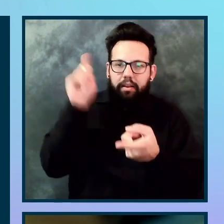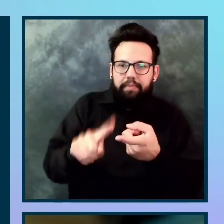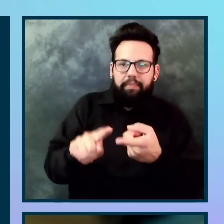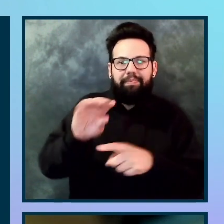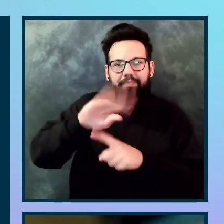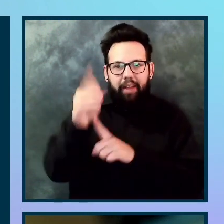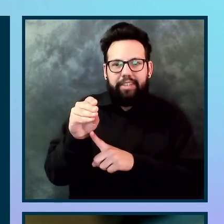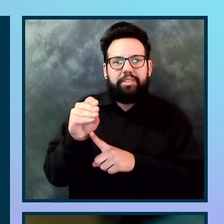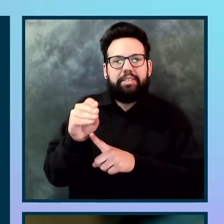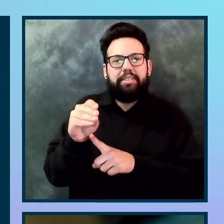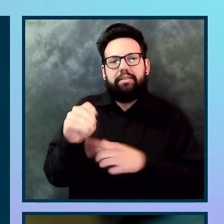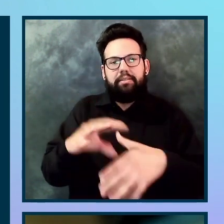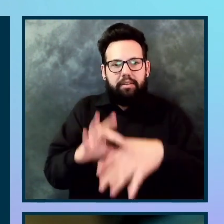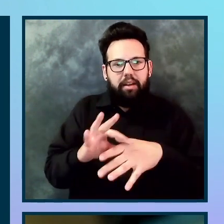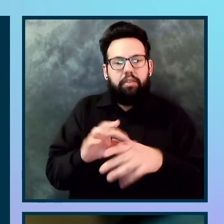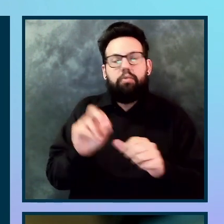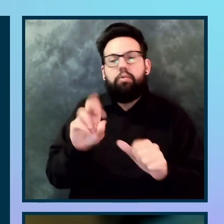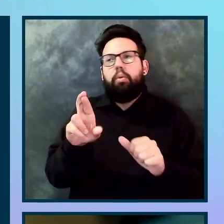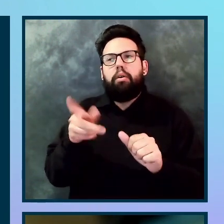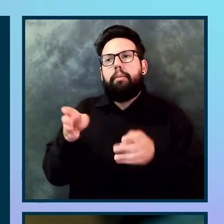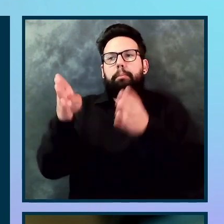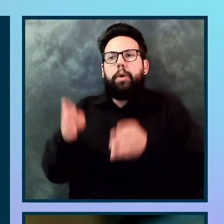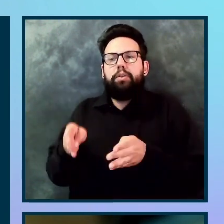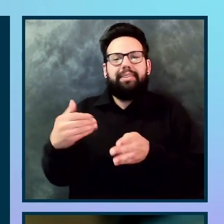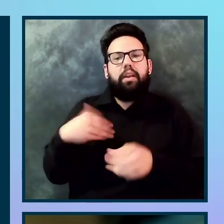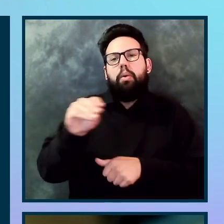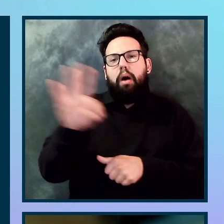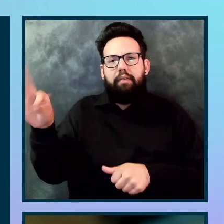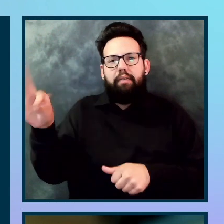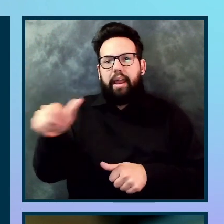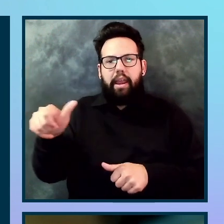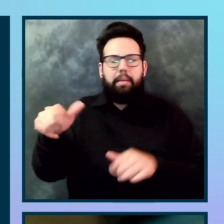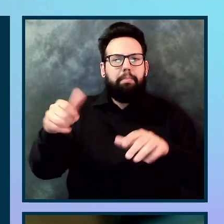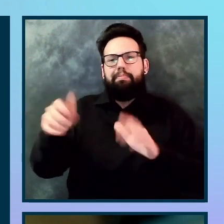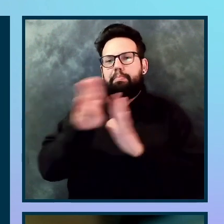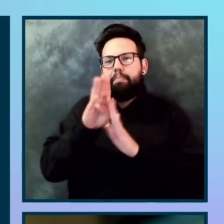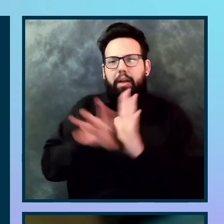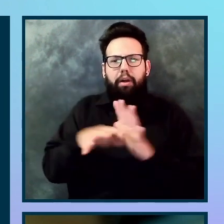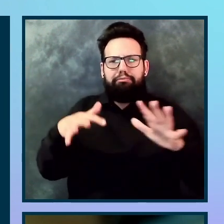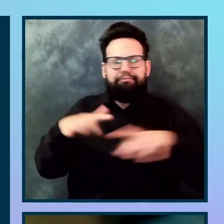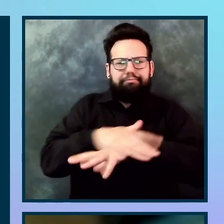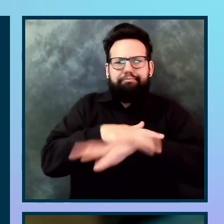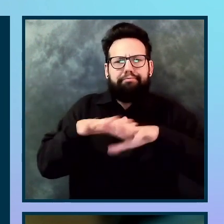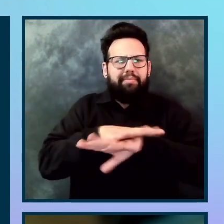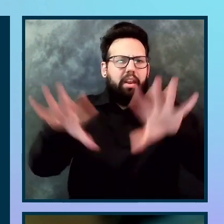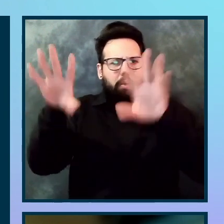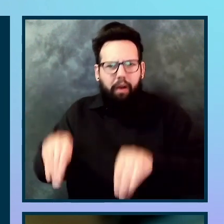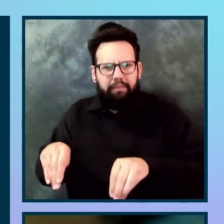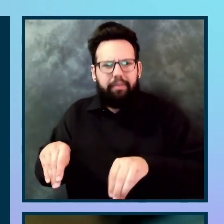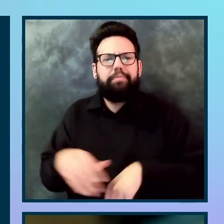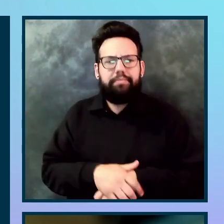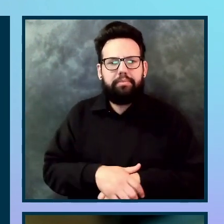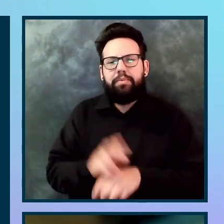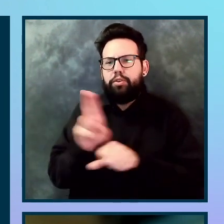and having a way to turn off background noises and content. The user should be able to tell you what they can and